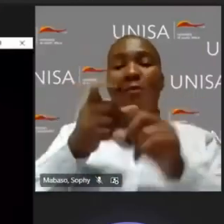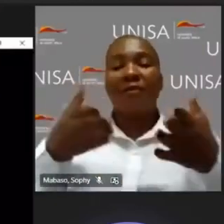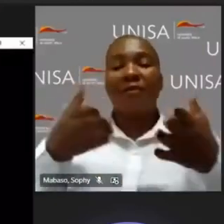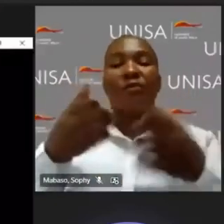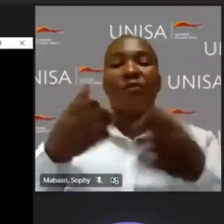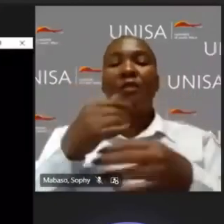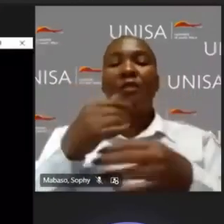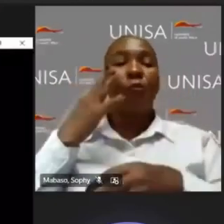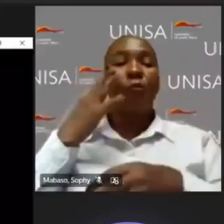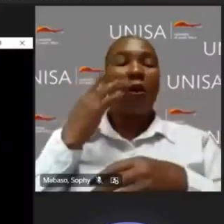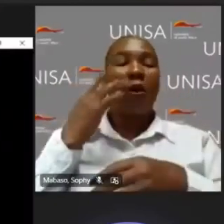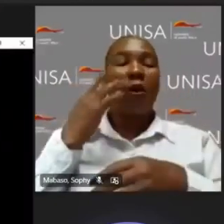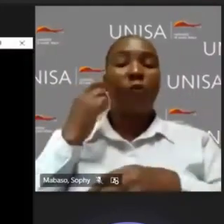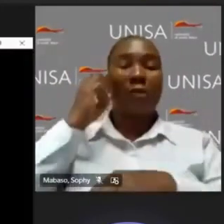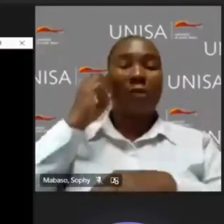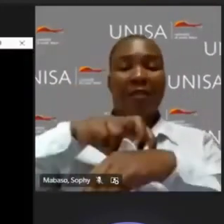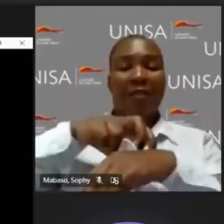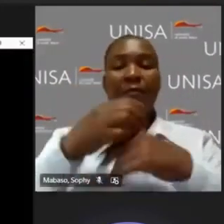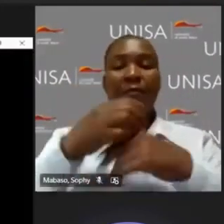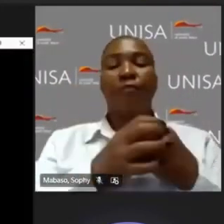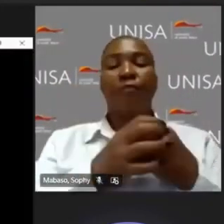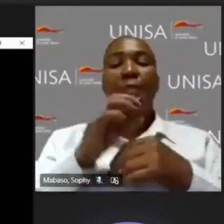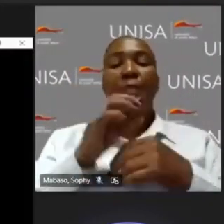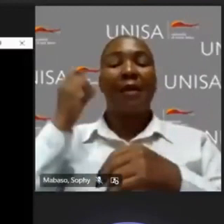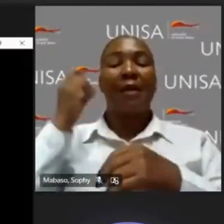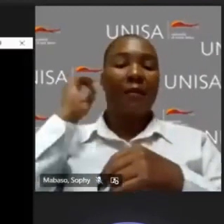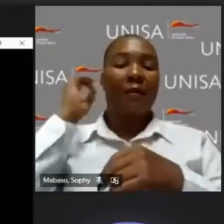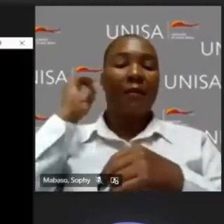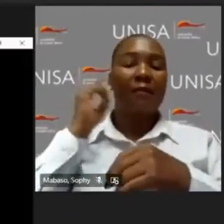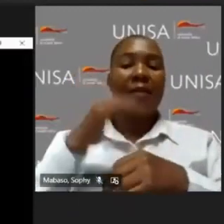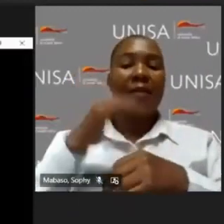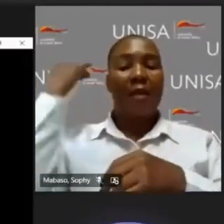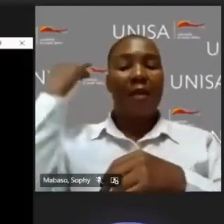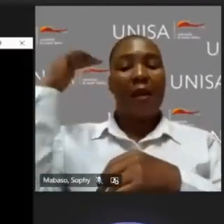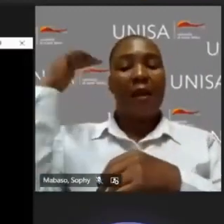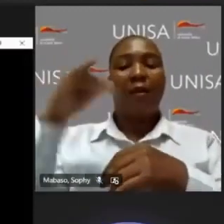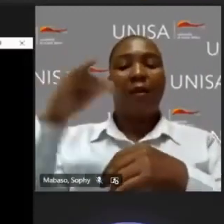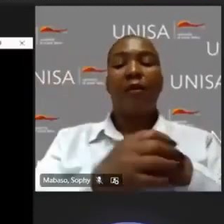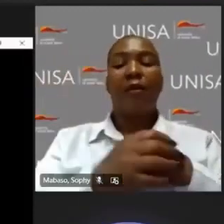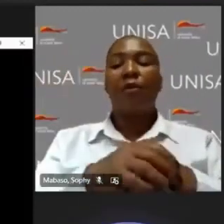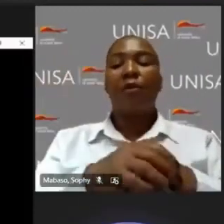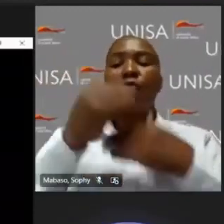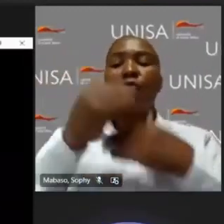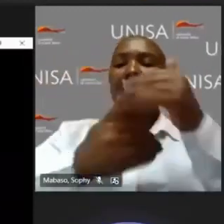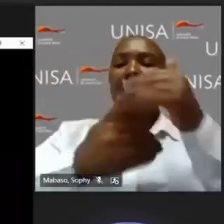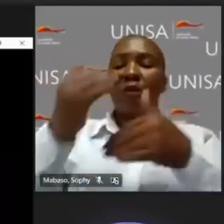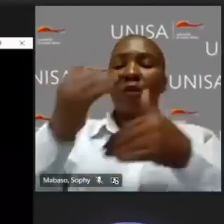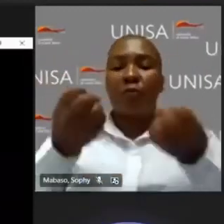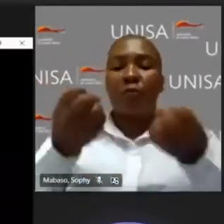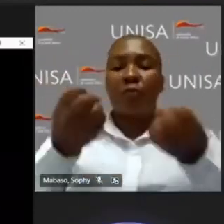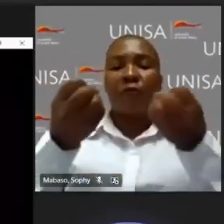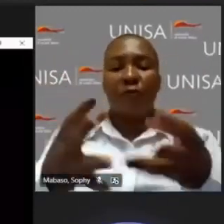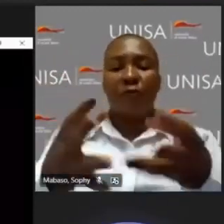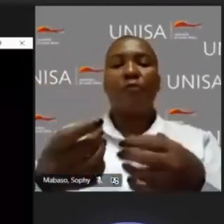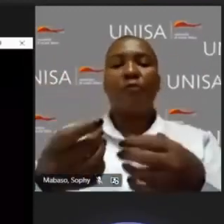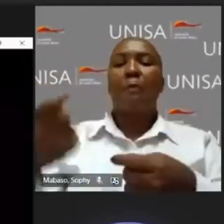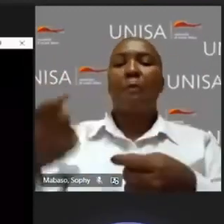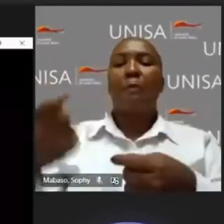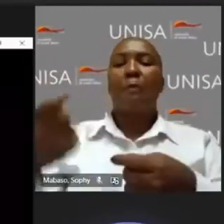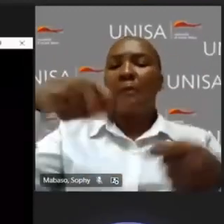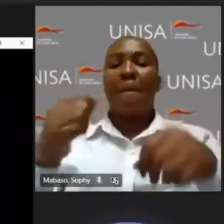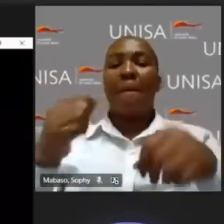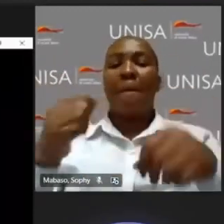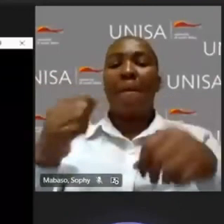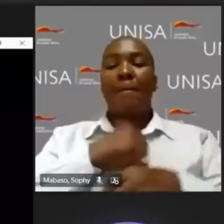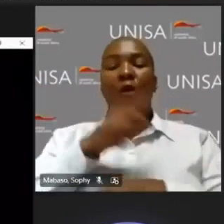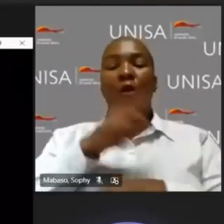and when required by our deaf and hard of hearing students. We continue to provide inputs to the My UNISA and